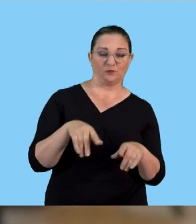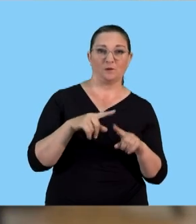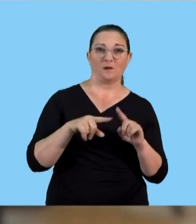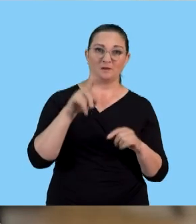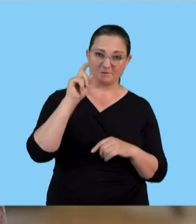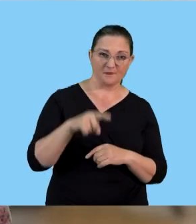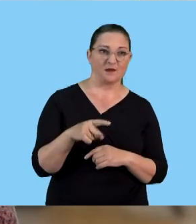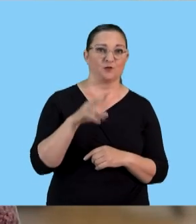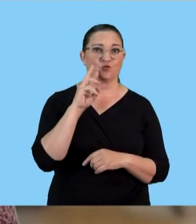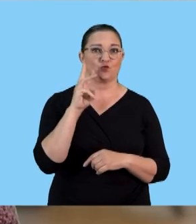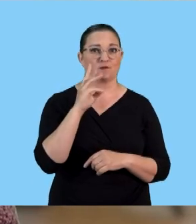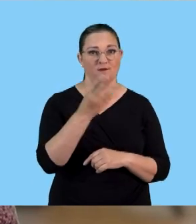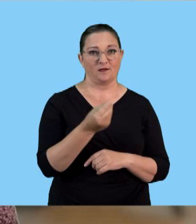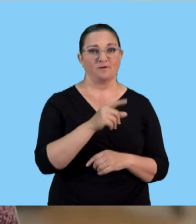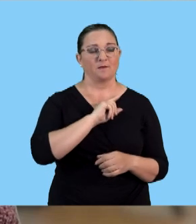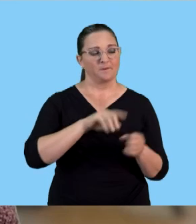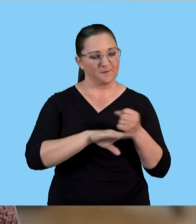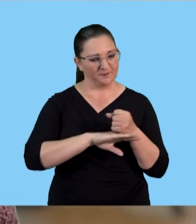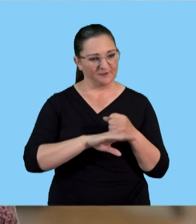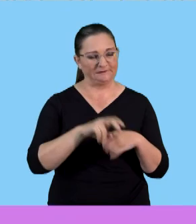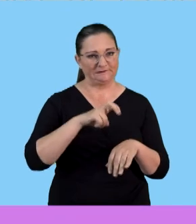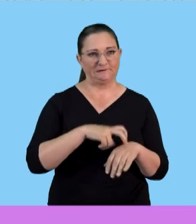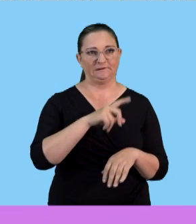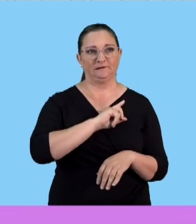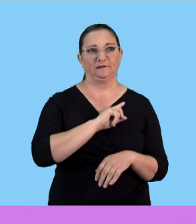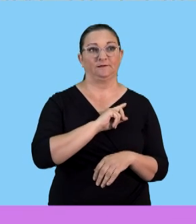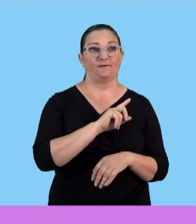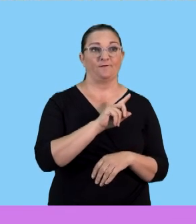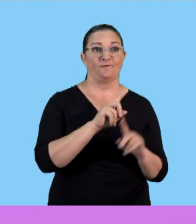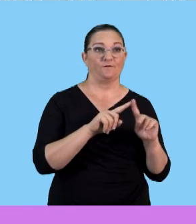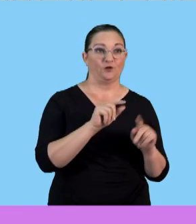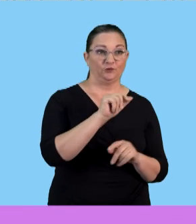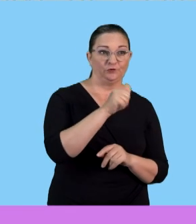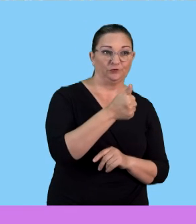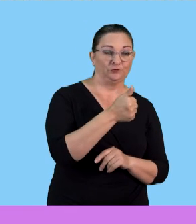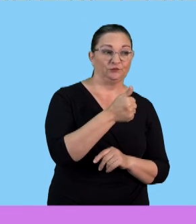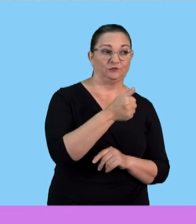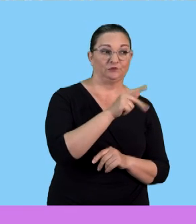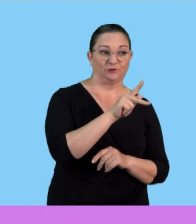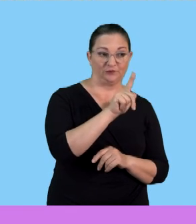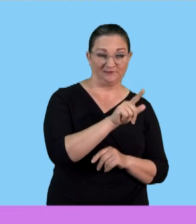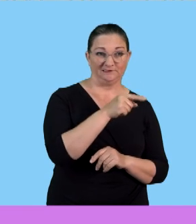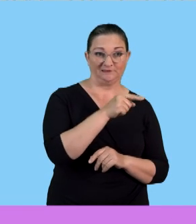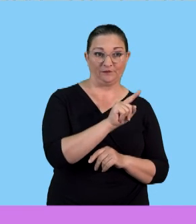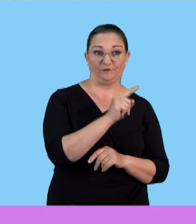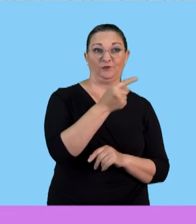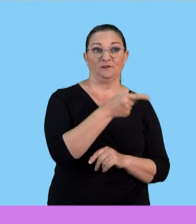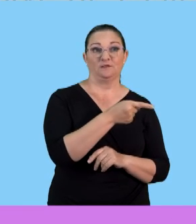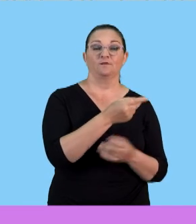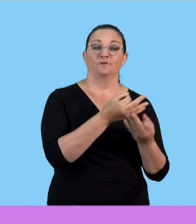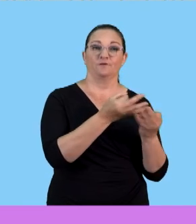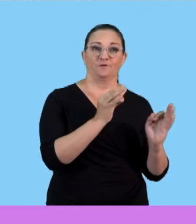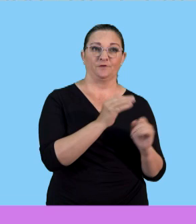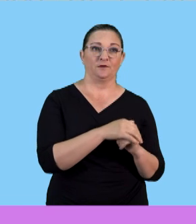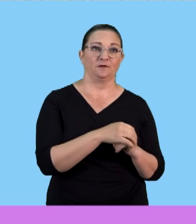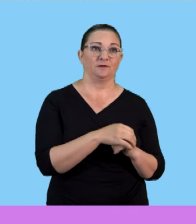not, because water is a basic need. So we have our first 6 kiloliters and we are told that it's